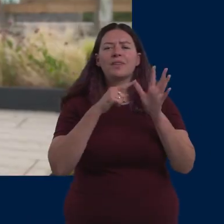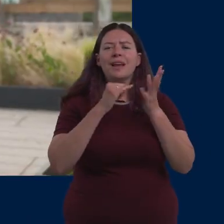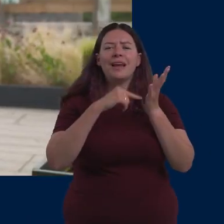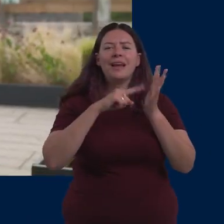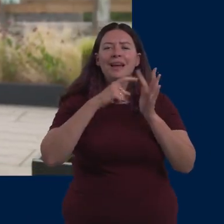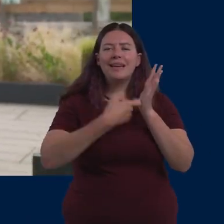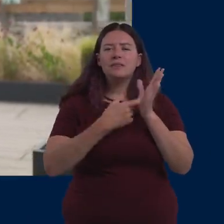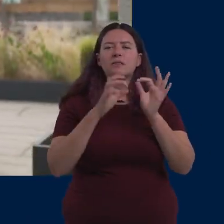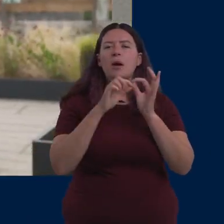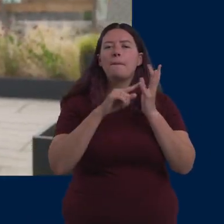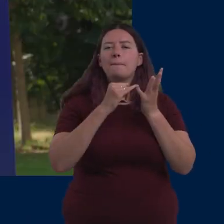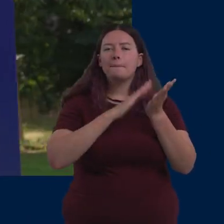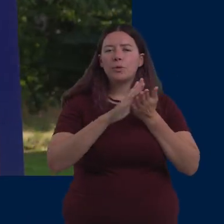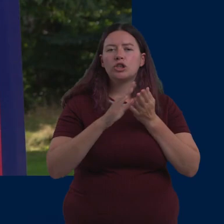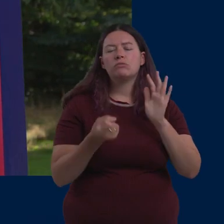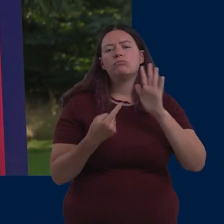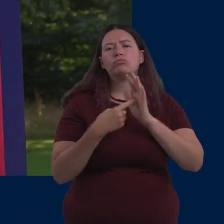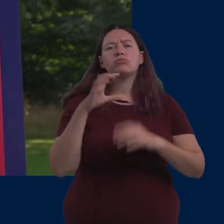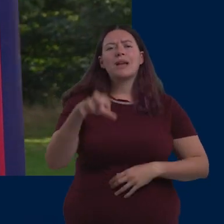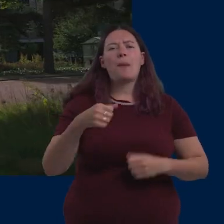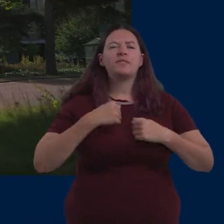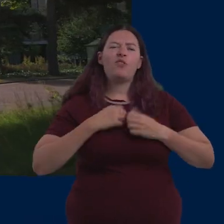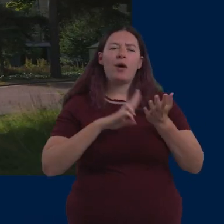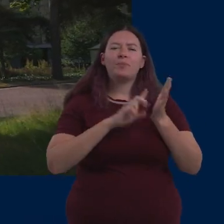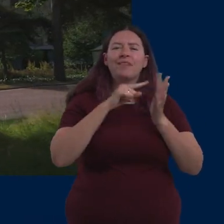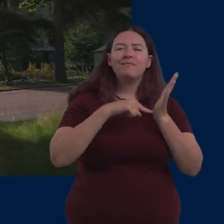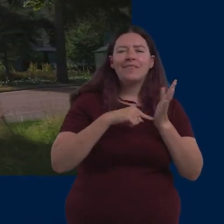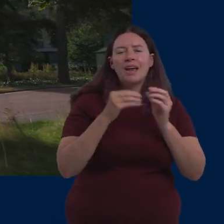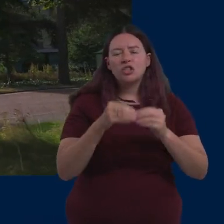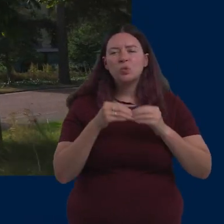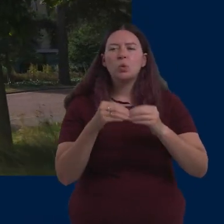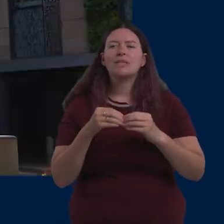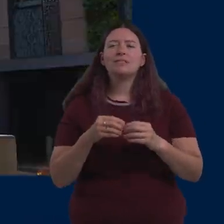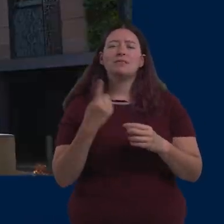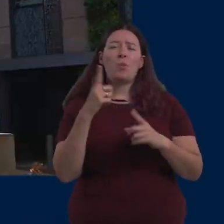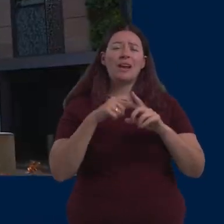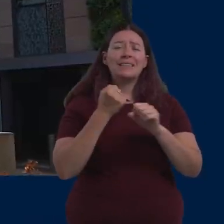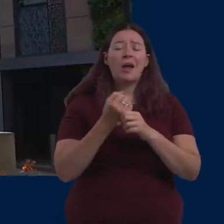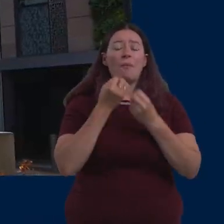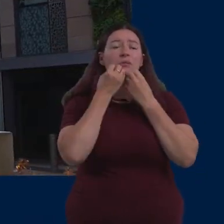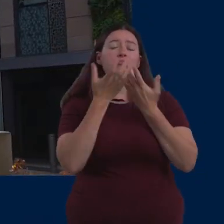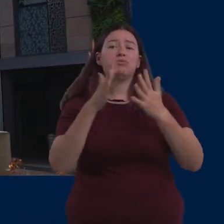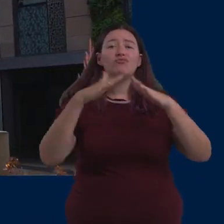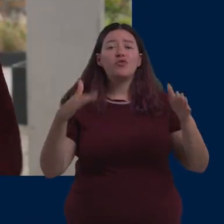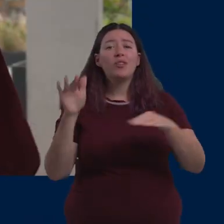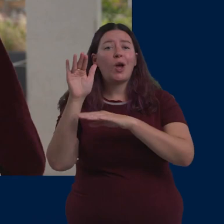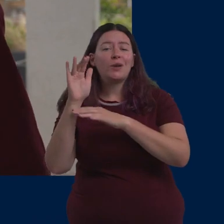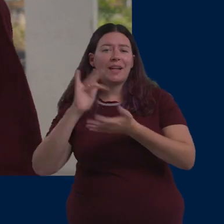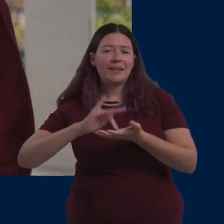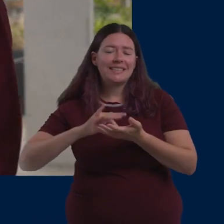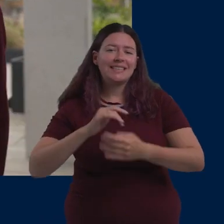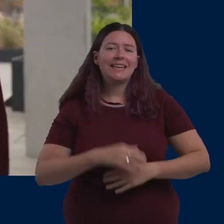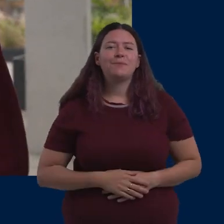For our last stop today, we are going to the Easter Bush campus, which is a key site for our veterinary students and just one example of the beautiful